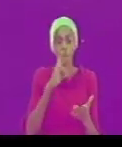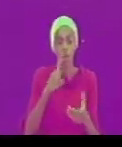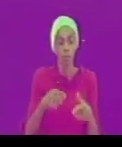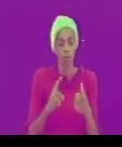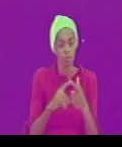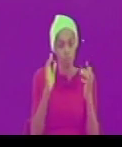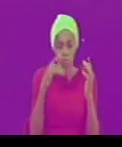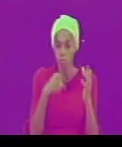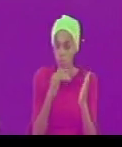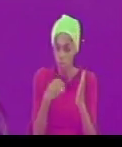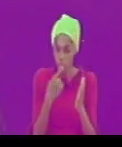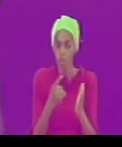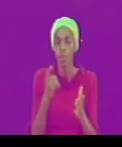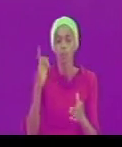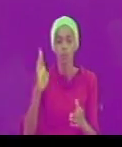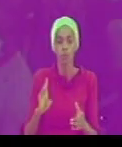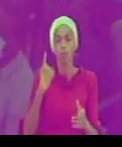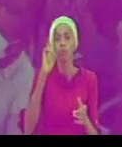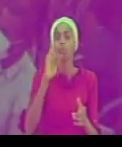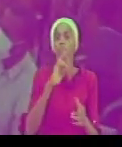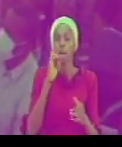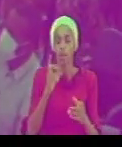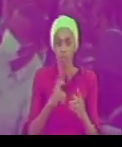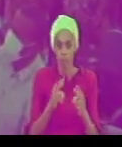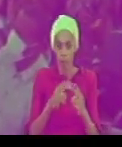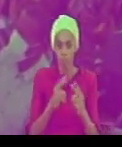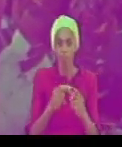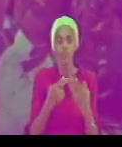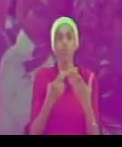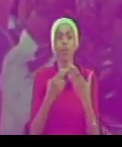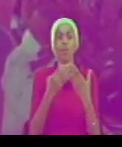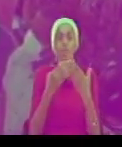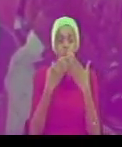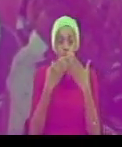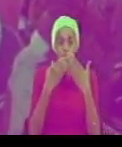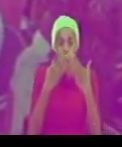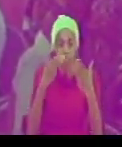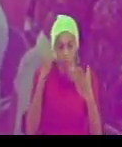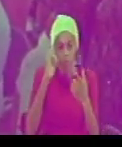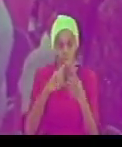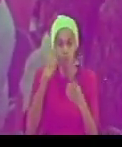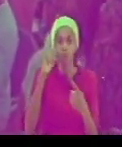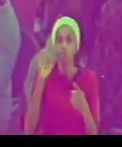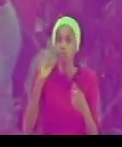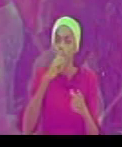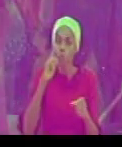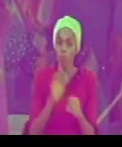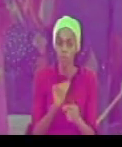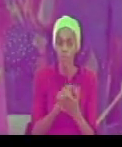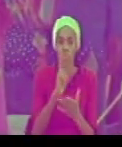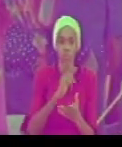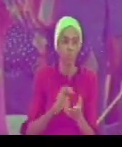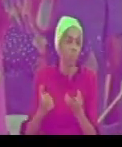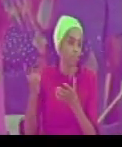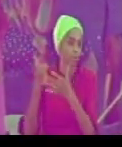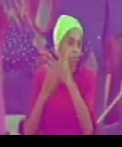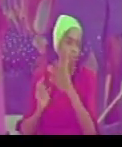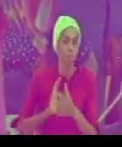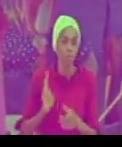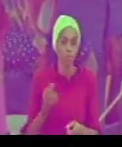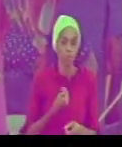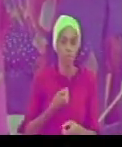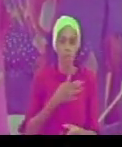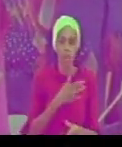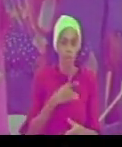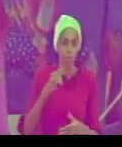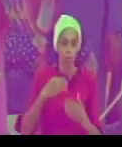have visited and you have redeemed many souls. We are very grateful. Thank you for the backings of the man of God. Thank you for the